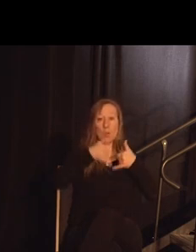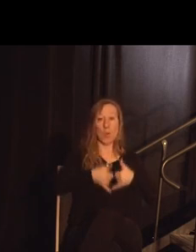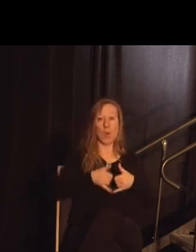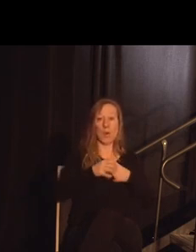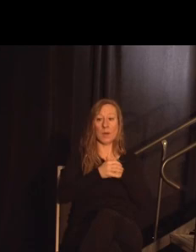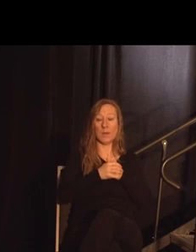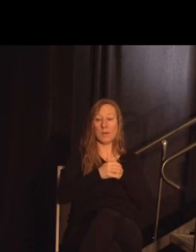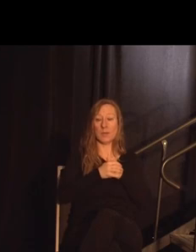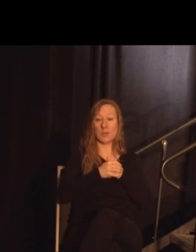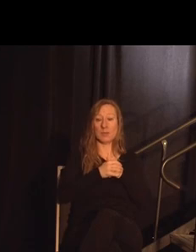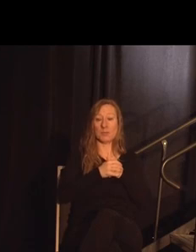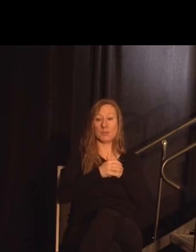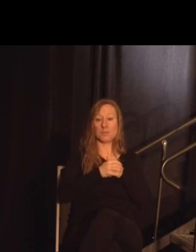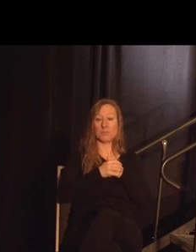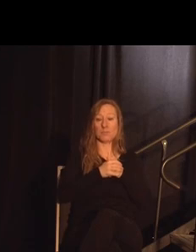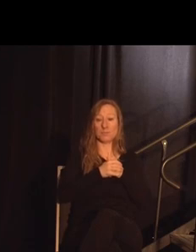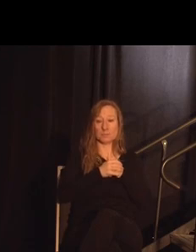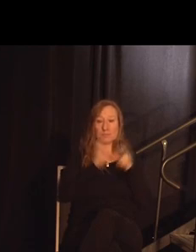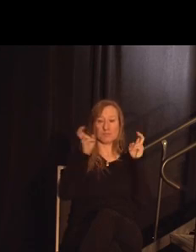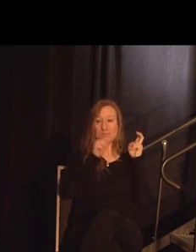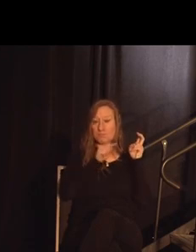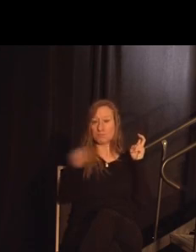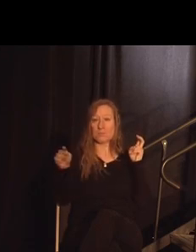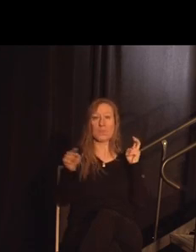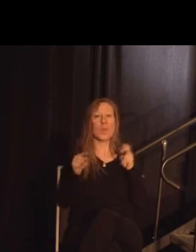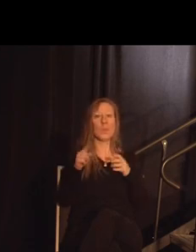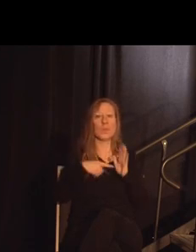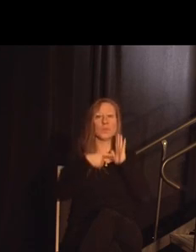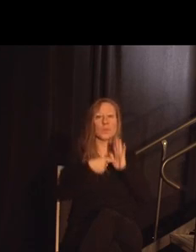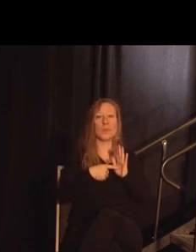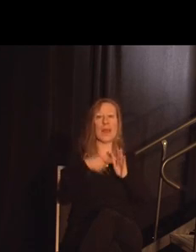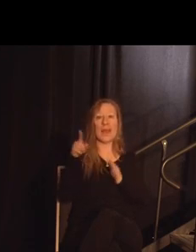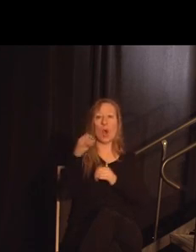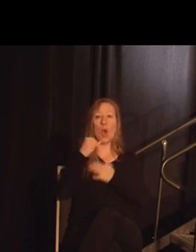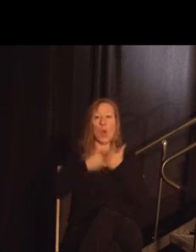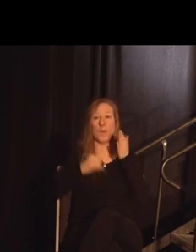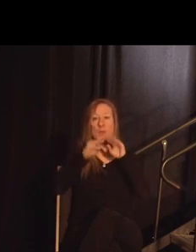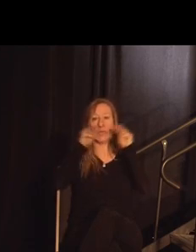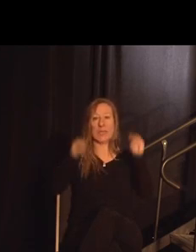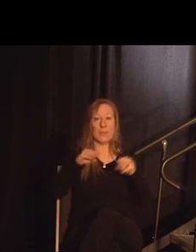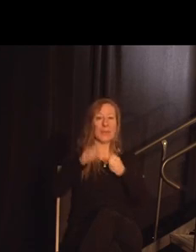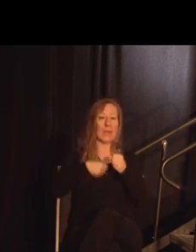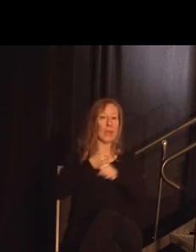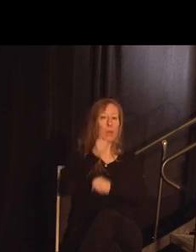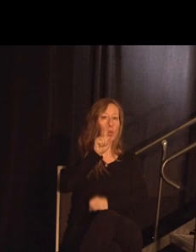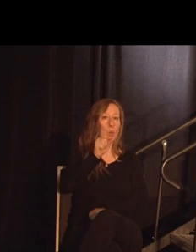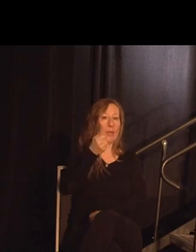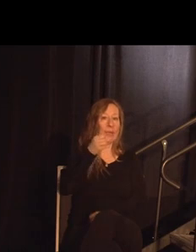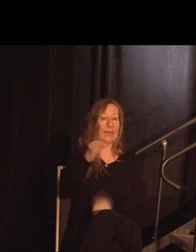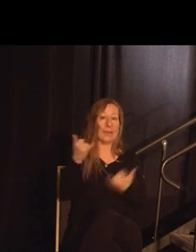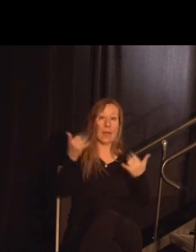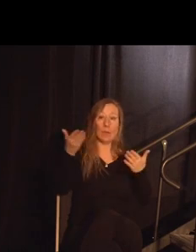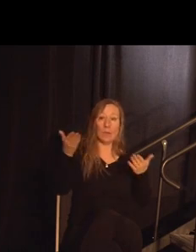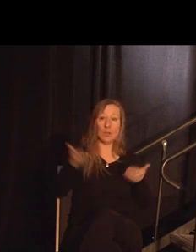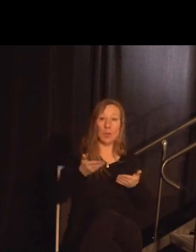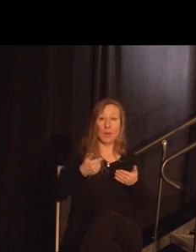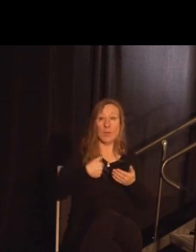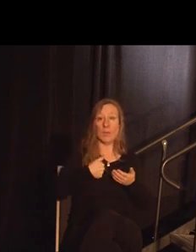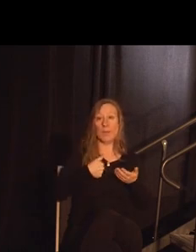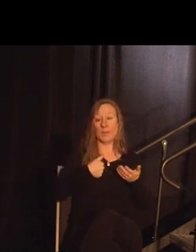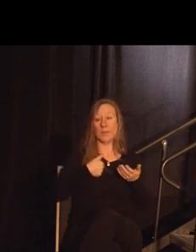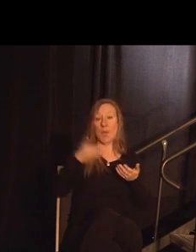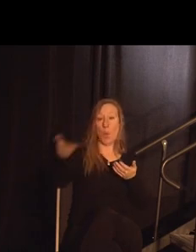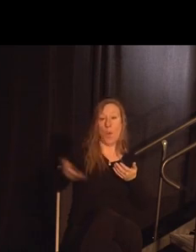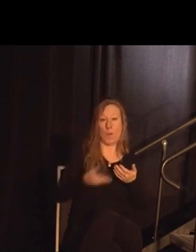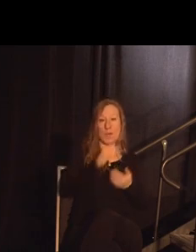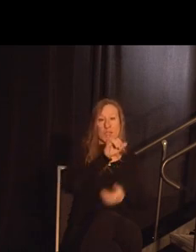Ghosts Feast Feverishly, was exhibited at the Fry Art Museum in 2019. Please join me in welcoming Lindy West and Jane